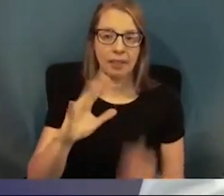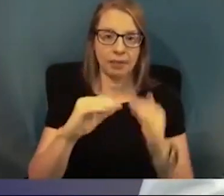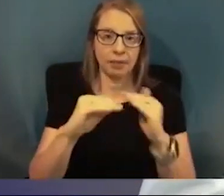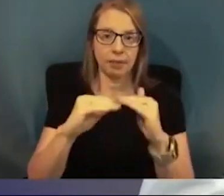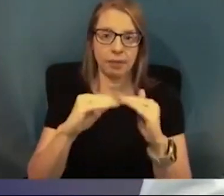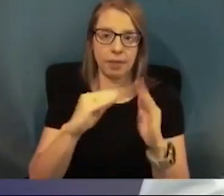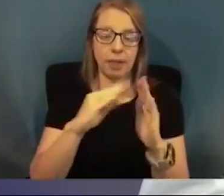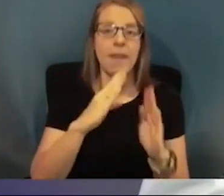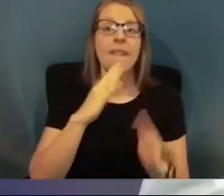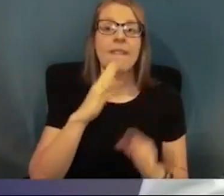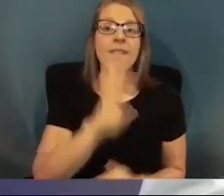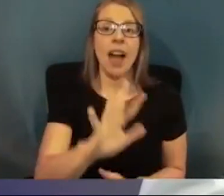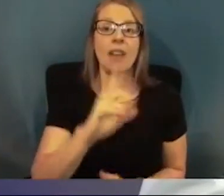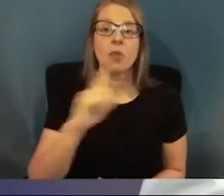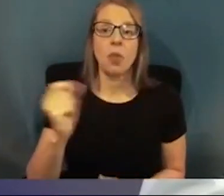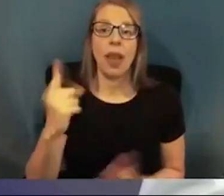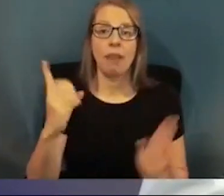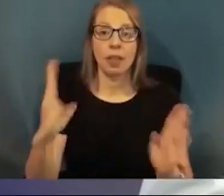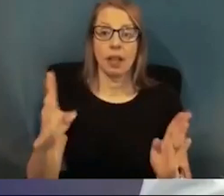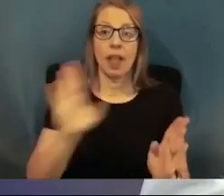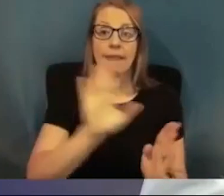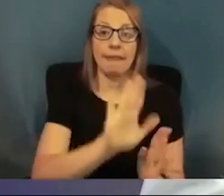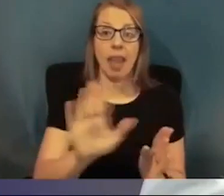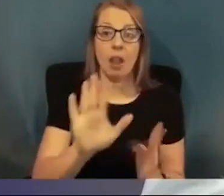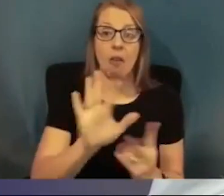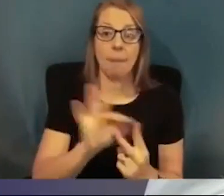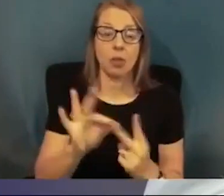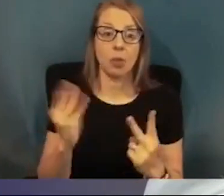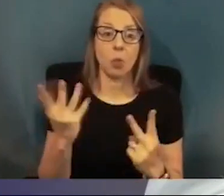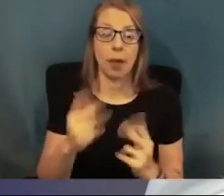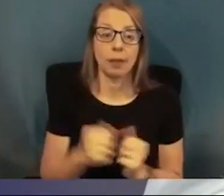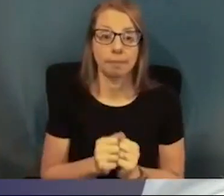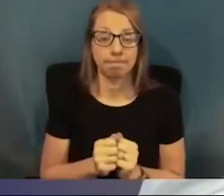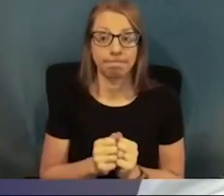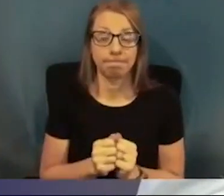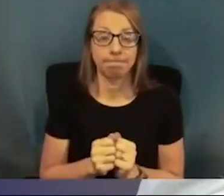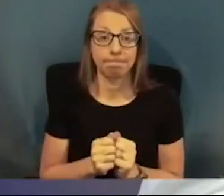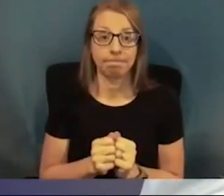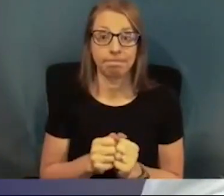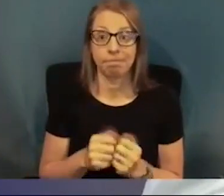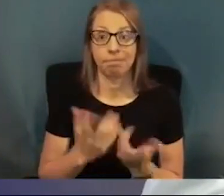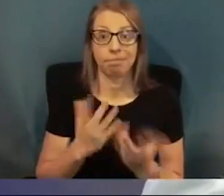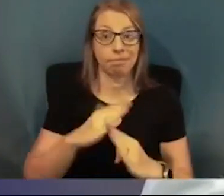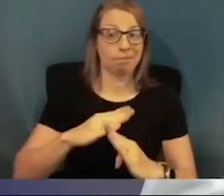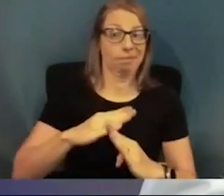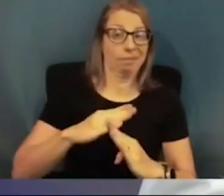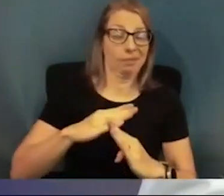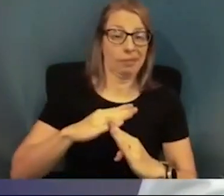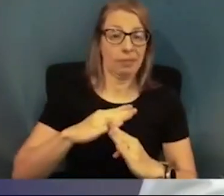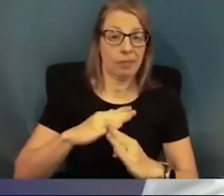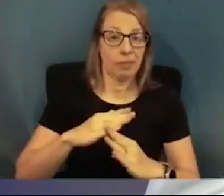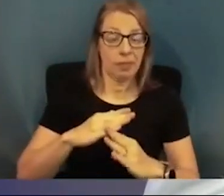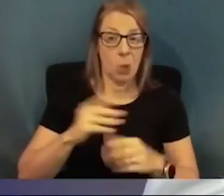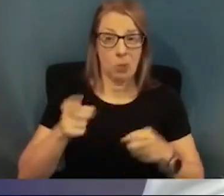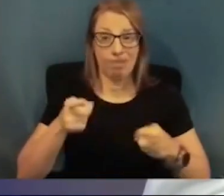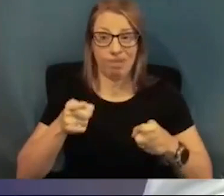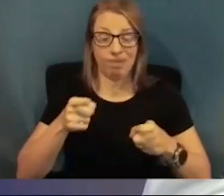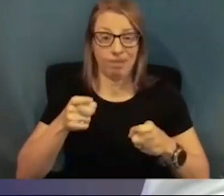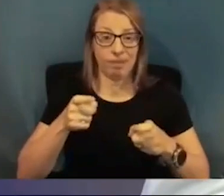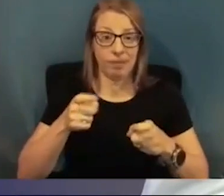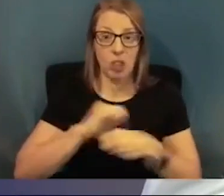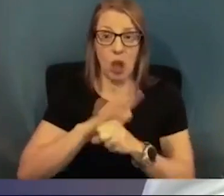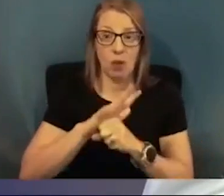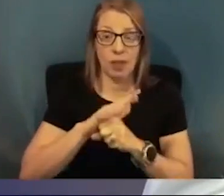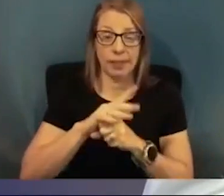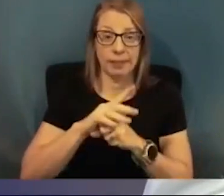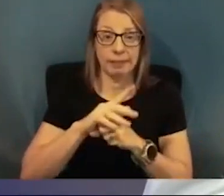What are their options? Well, the only options there to mitigate the COVID disease really is mask